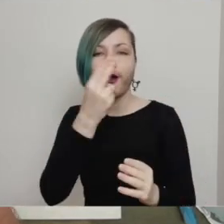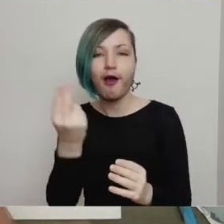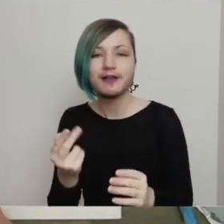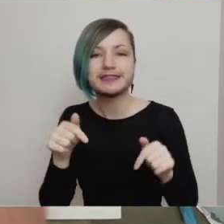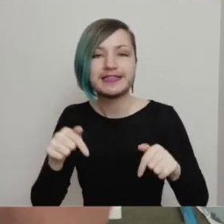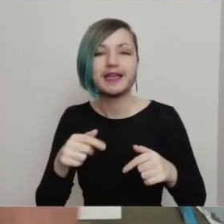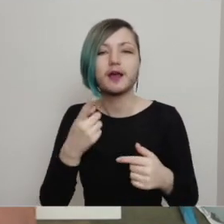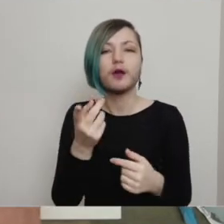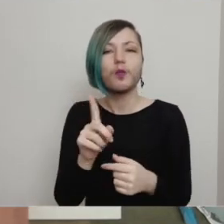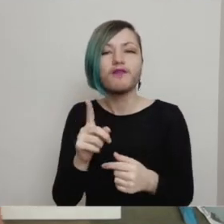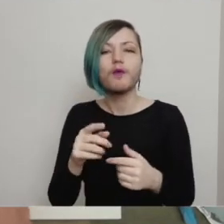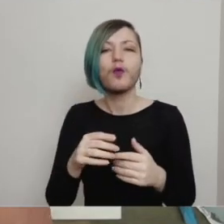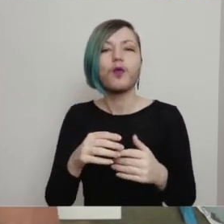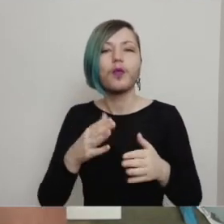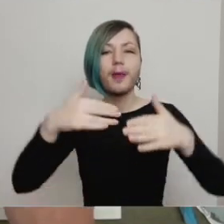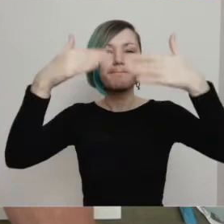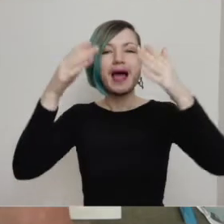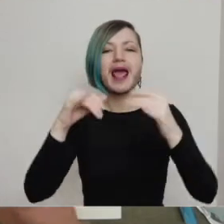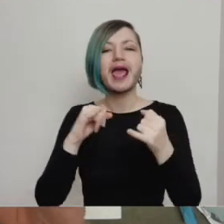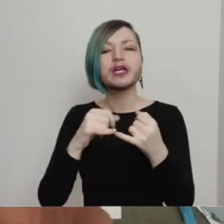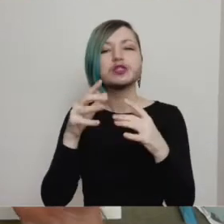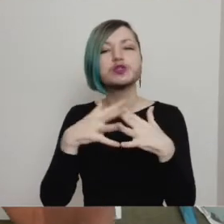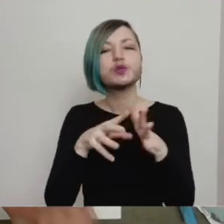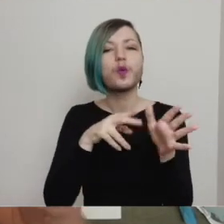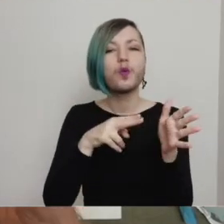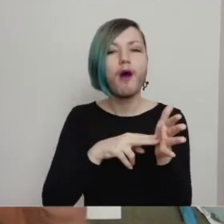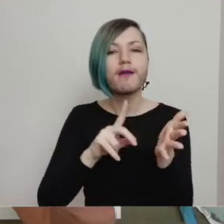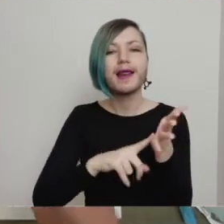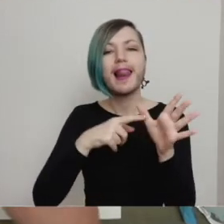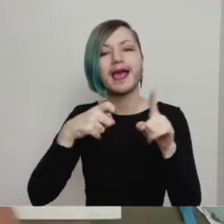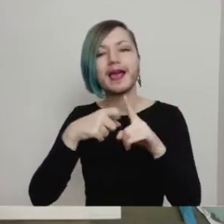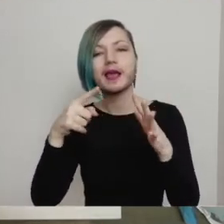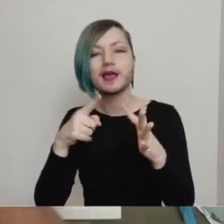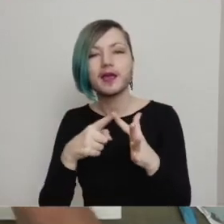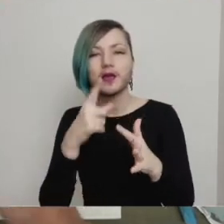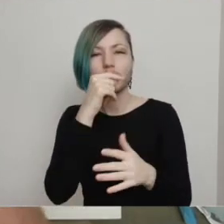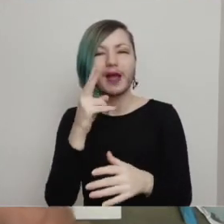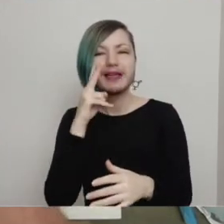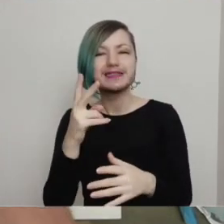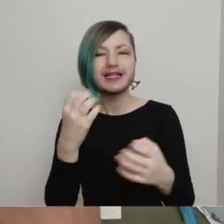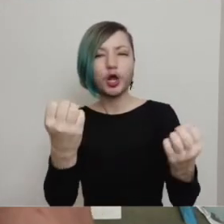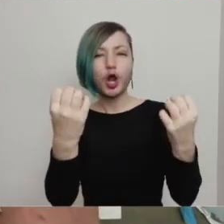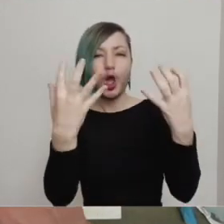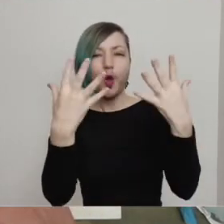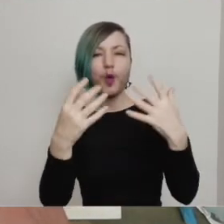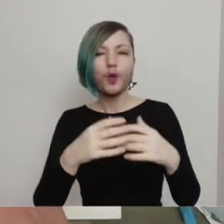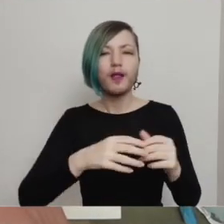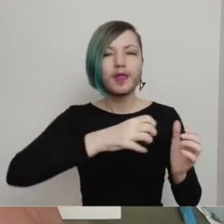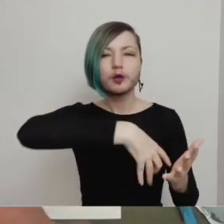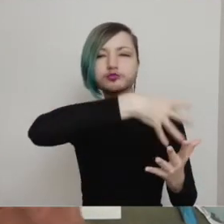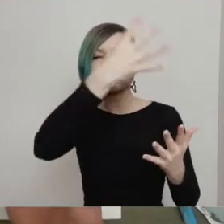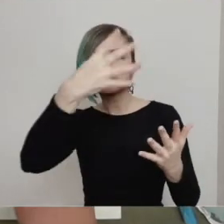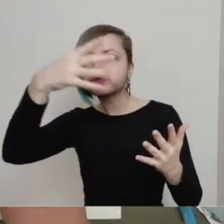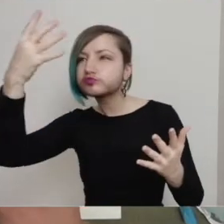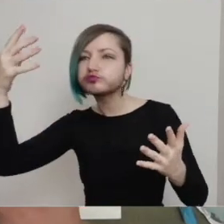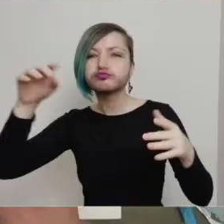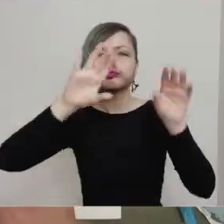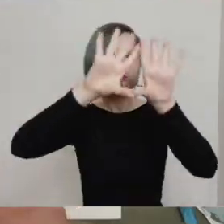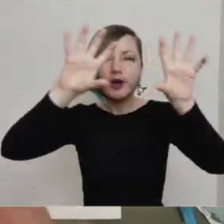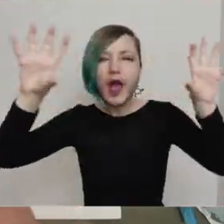Swan Lake. You can see the kind of, the sort of glowing qualities, the really giant sort of sweeping shapes of clouds that you get